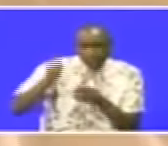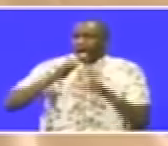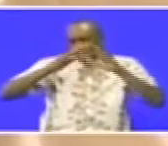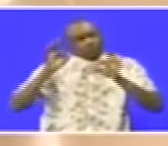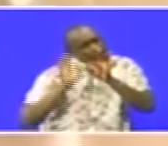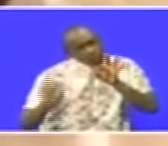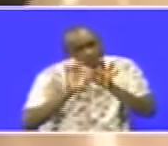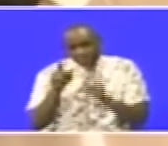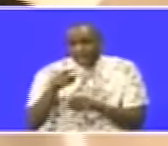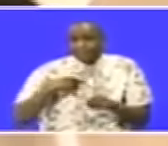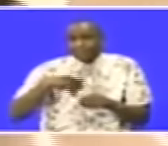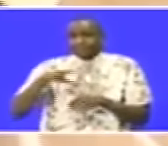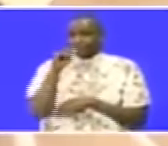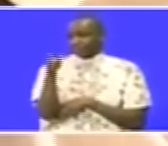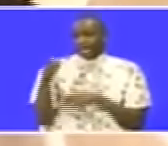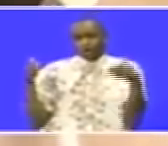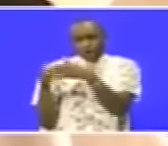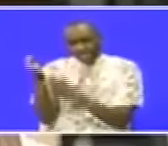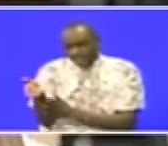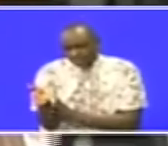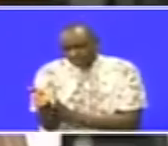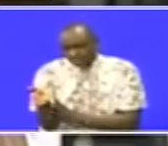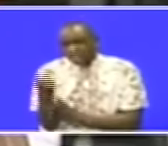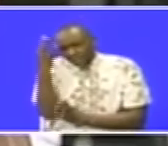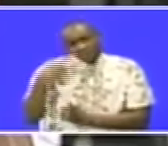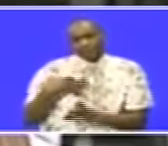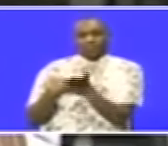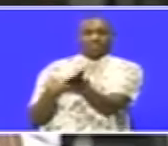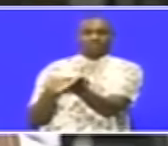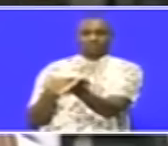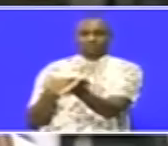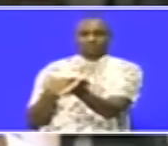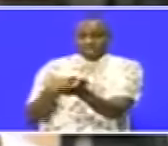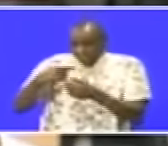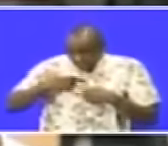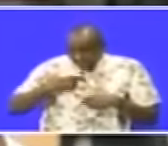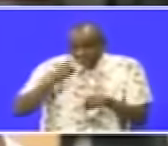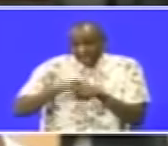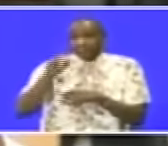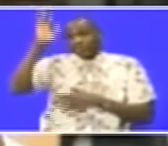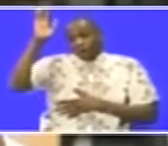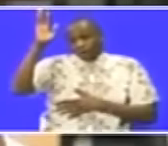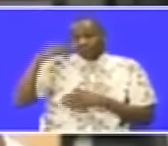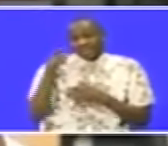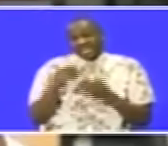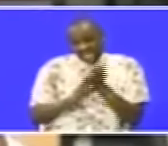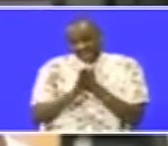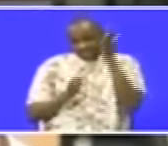kuchomo. Nilipatana nao kwa kona watu wangapi, watu watatu. Mimi hata nikiinua mkono wangu wa